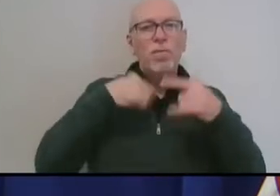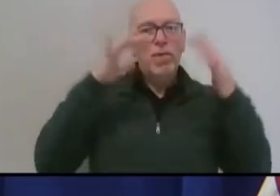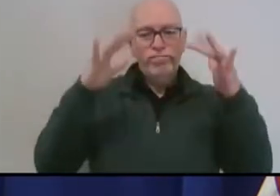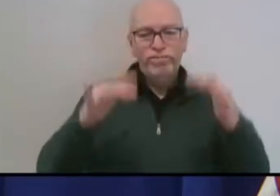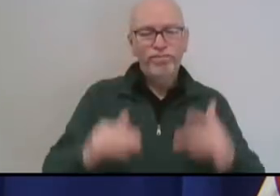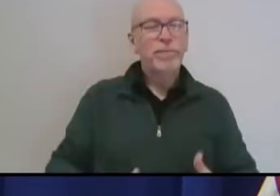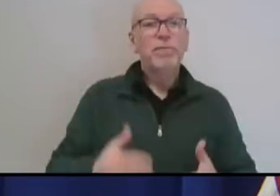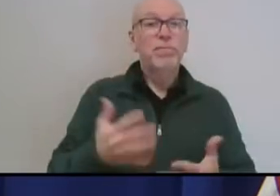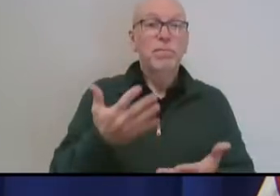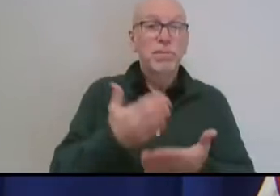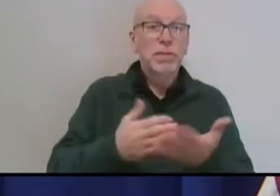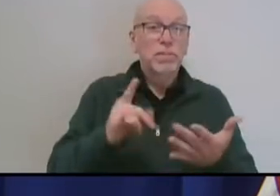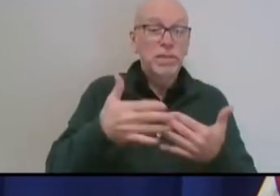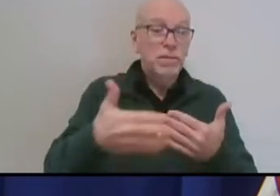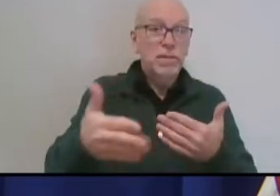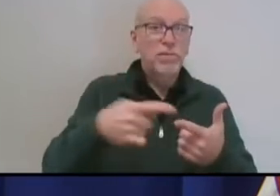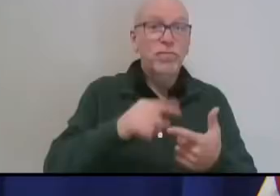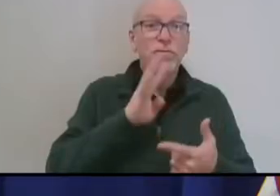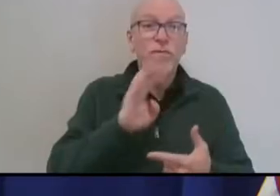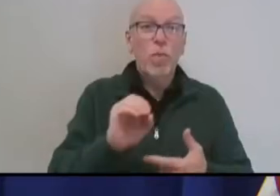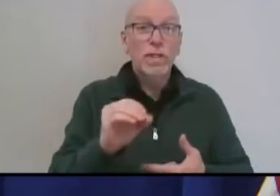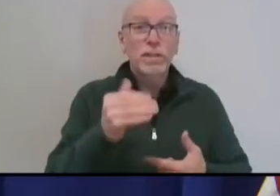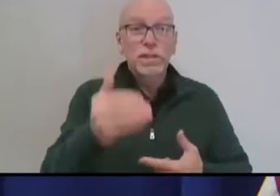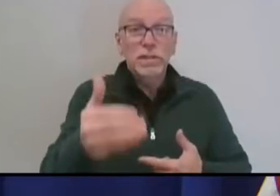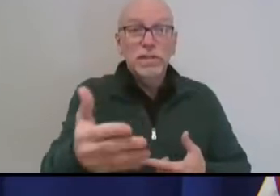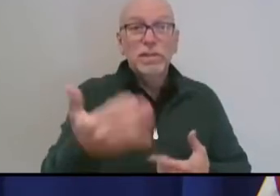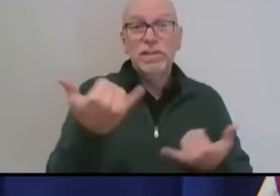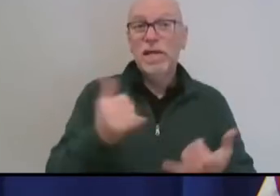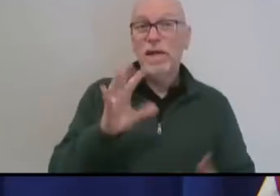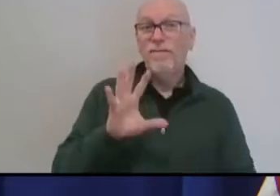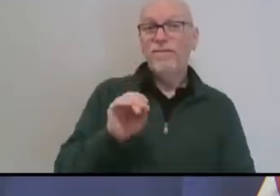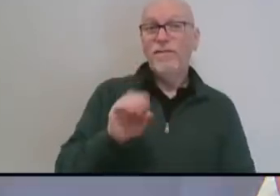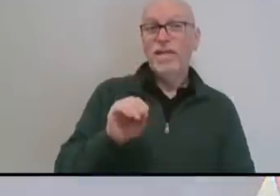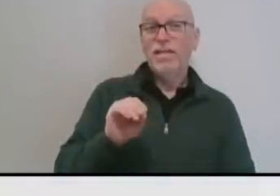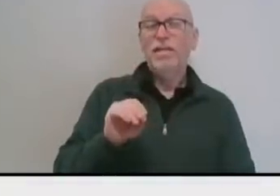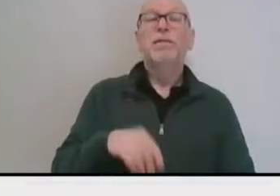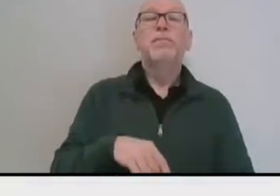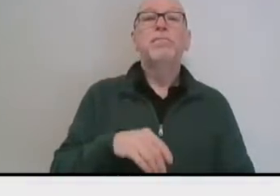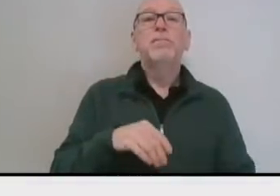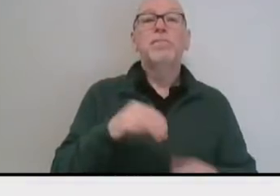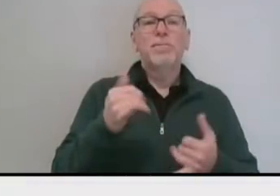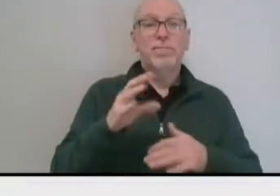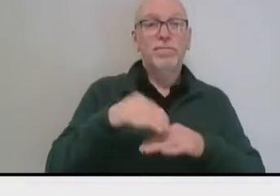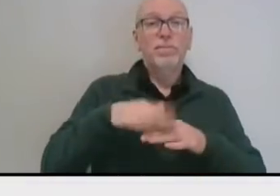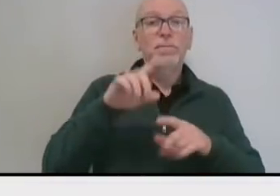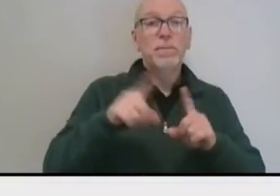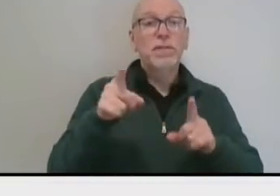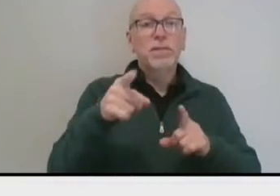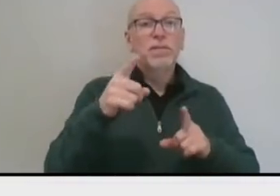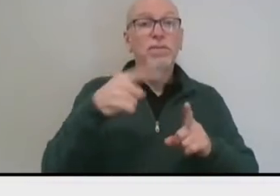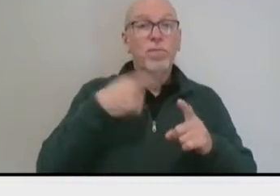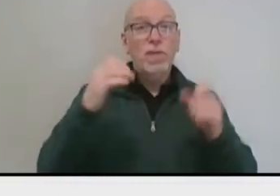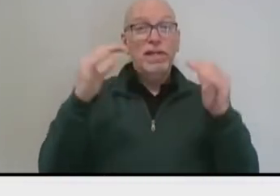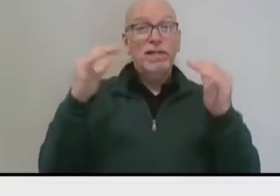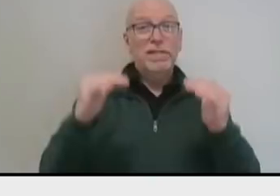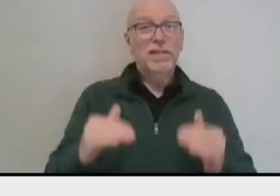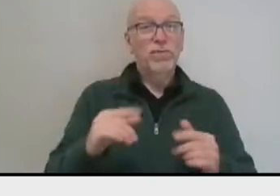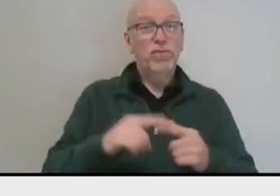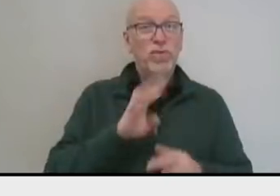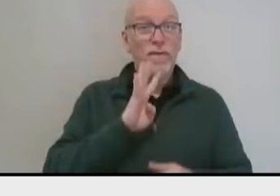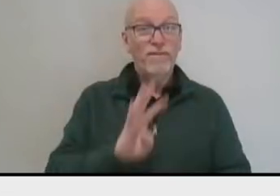to 40. So we're at 50 right now, but when you stop and think about getting down to that 40 and